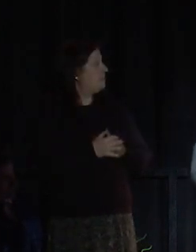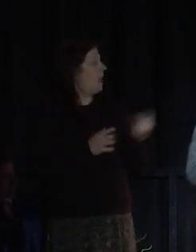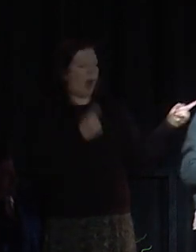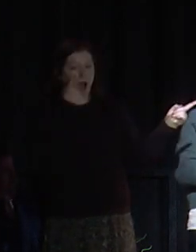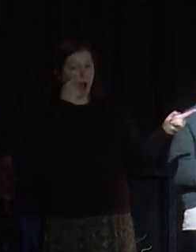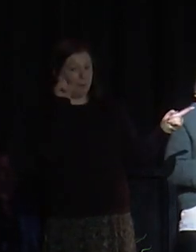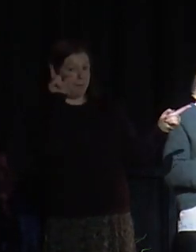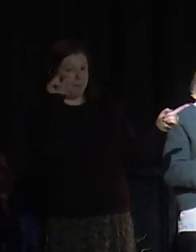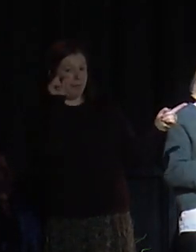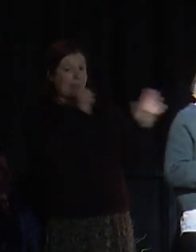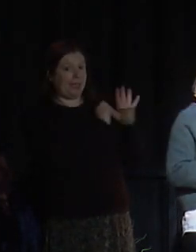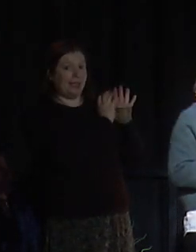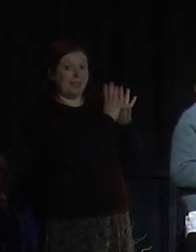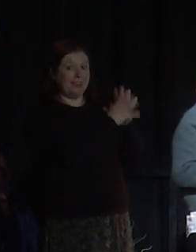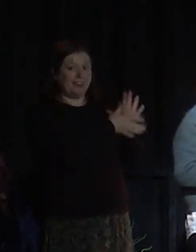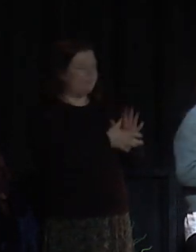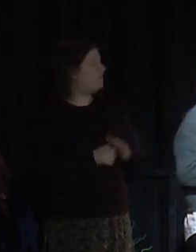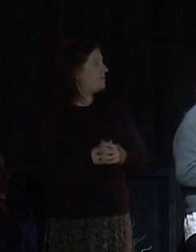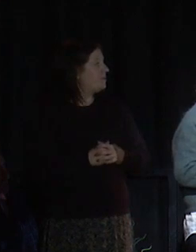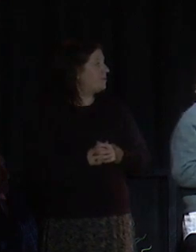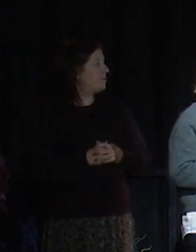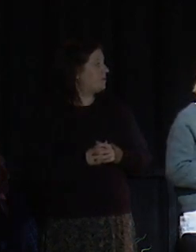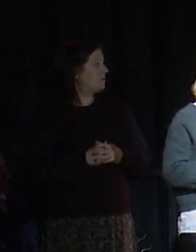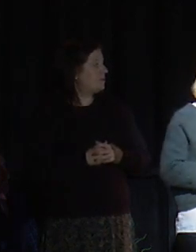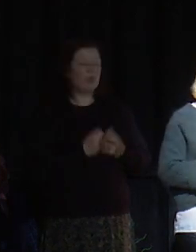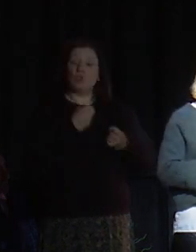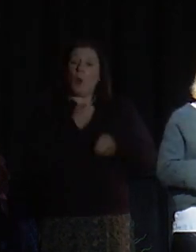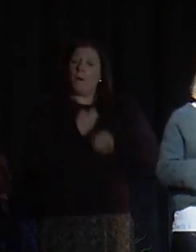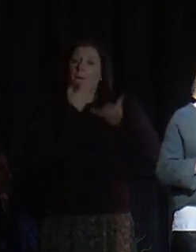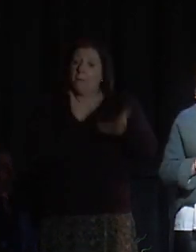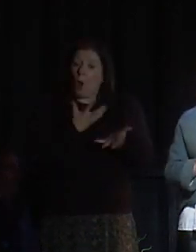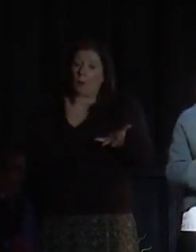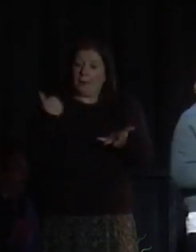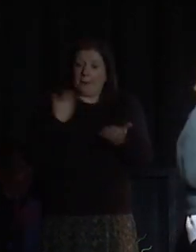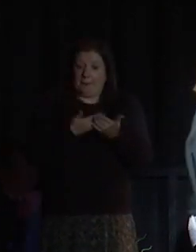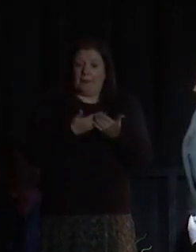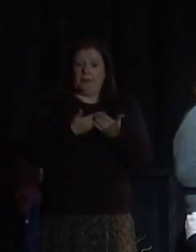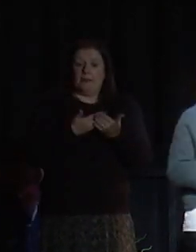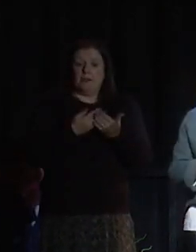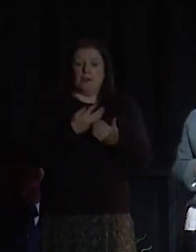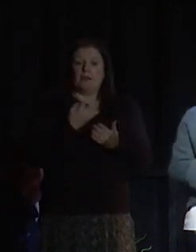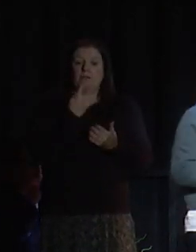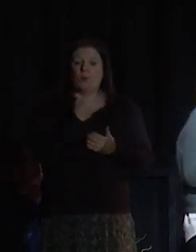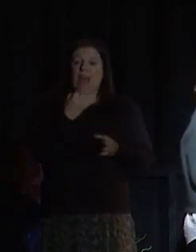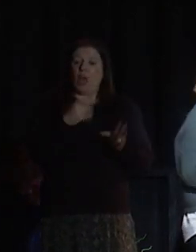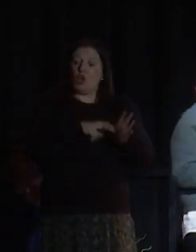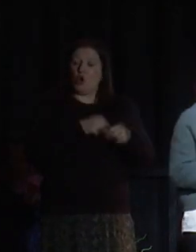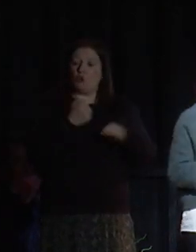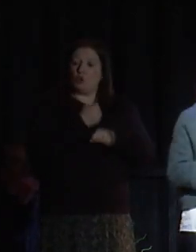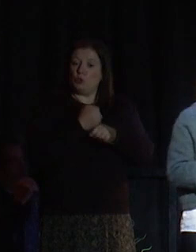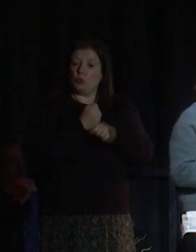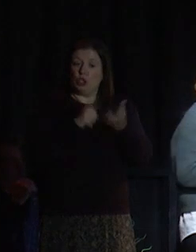eye. So it started with our touring piece poem, and we've continued by recruiting 48 young producers from across the